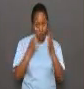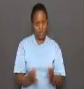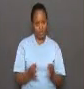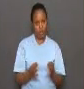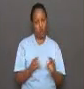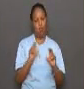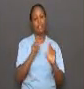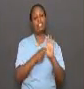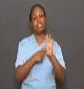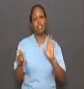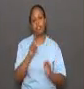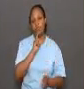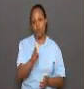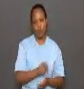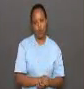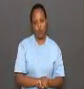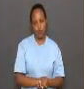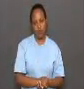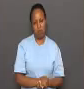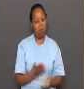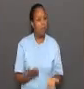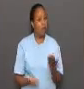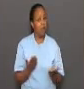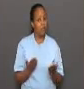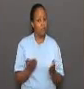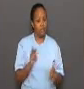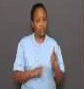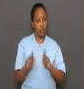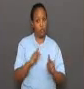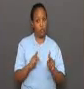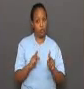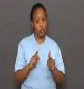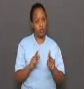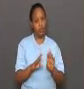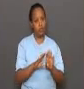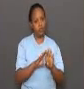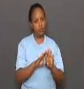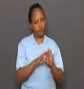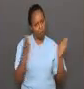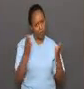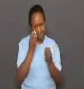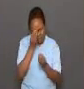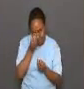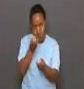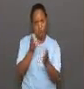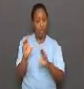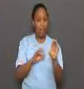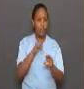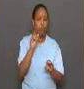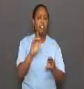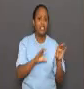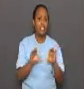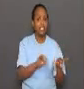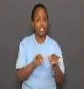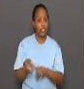depends upon transparency. If citizens are not openly informed